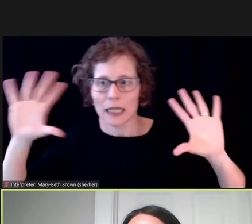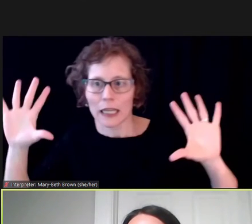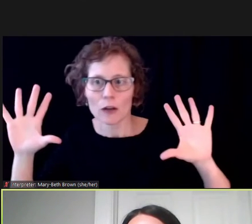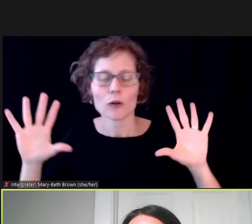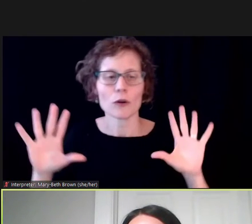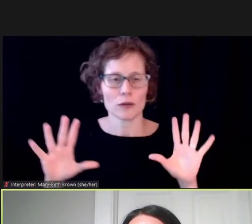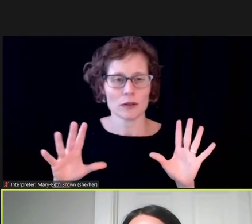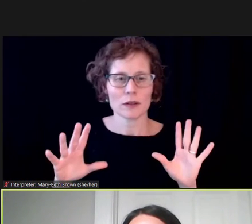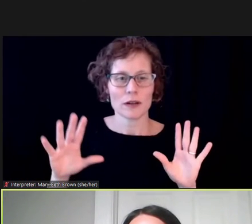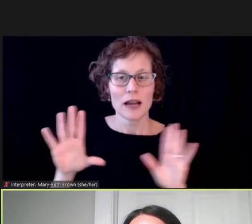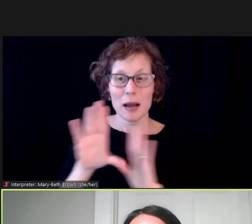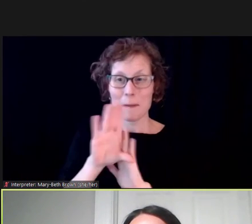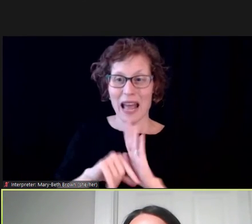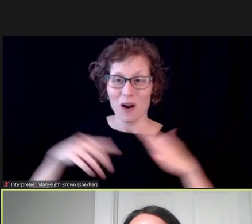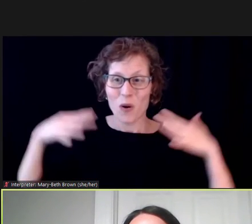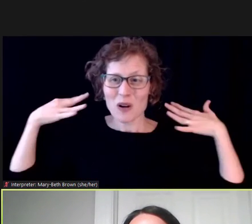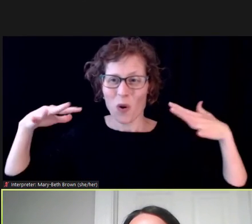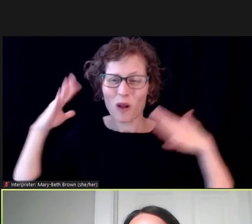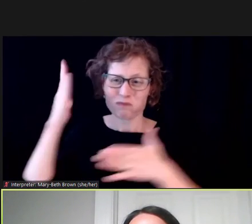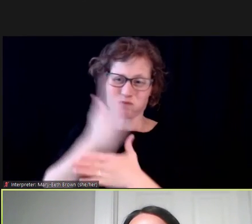you want to minimize background noise.